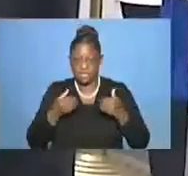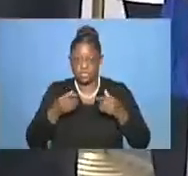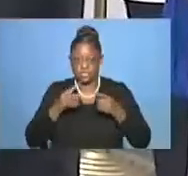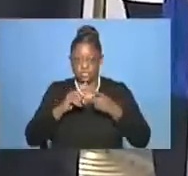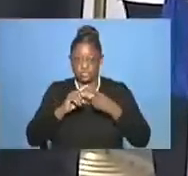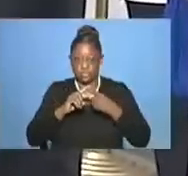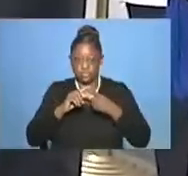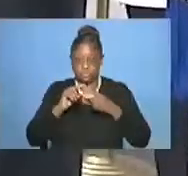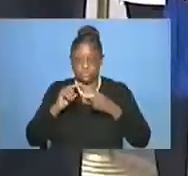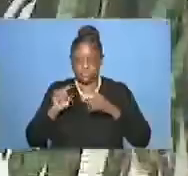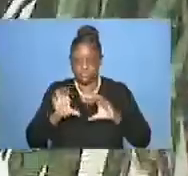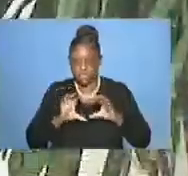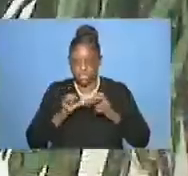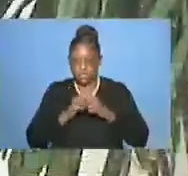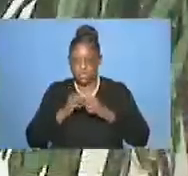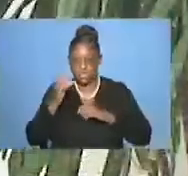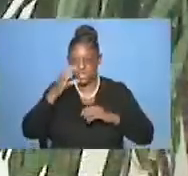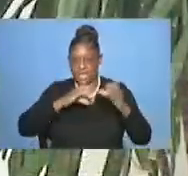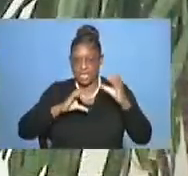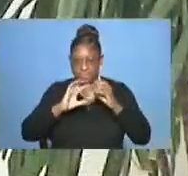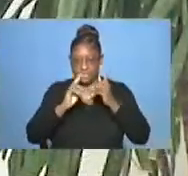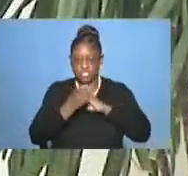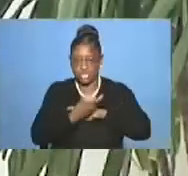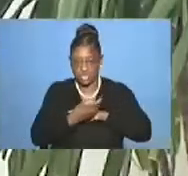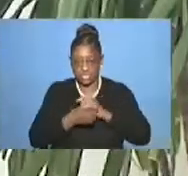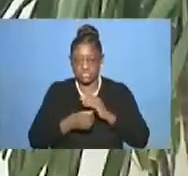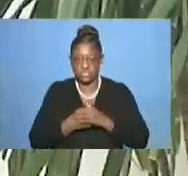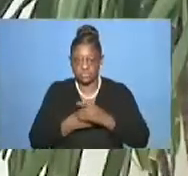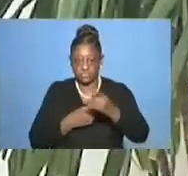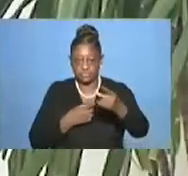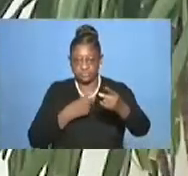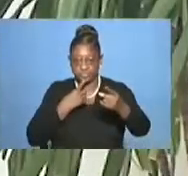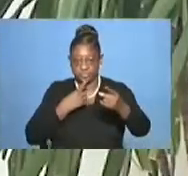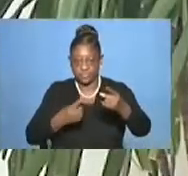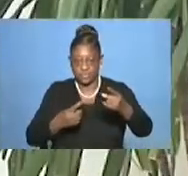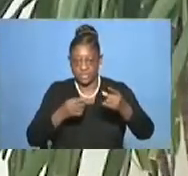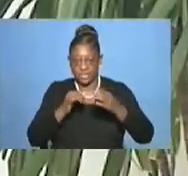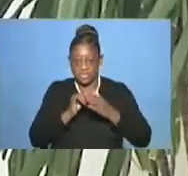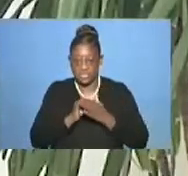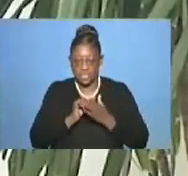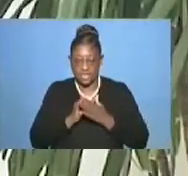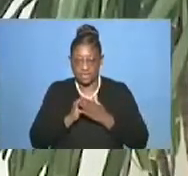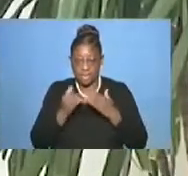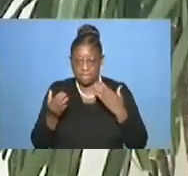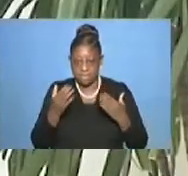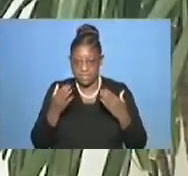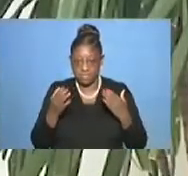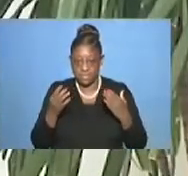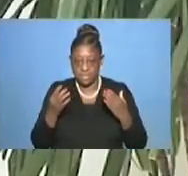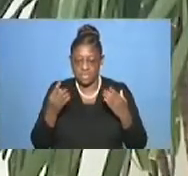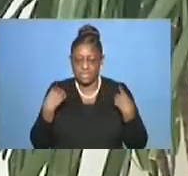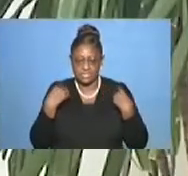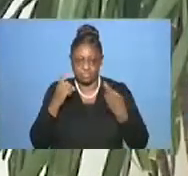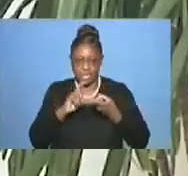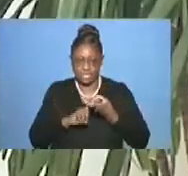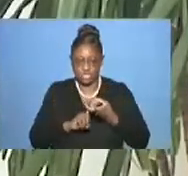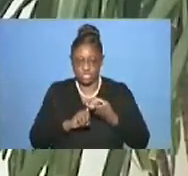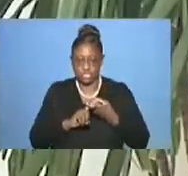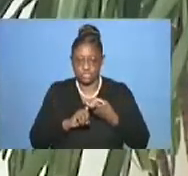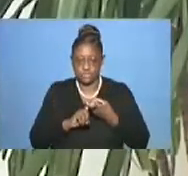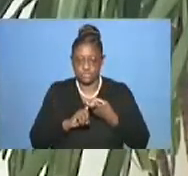climate change. Maybe we would need a Spanish